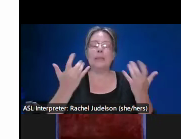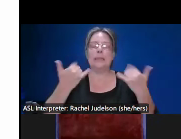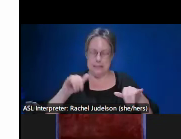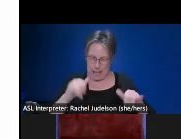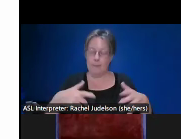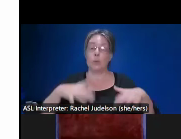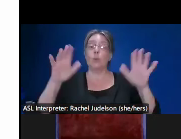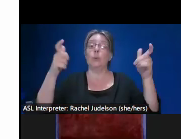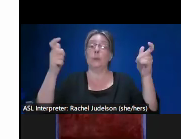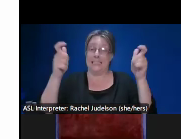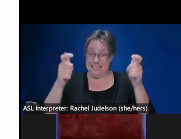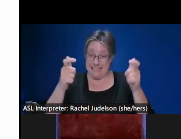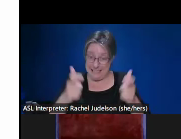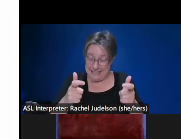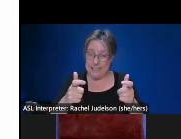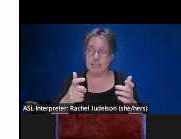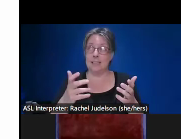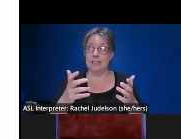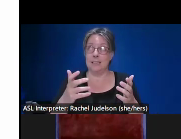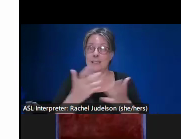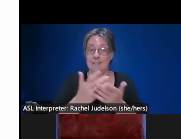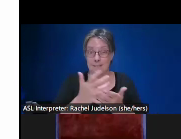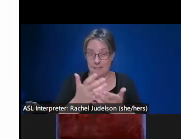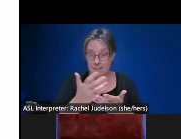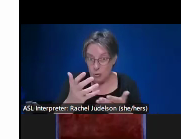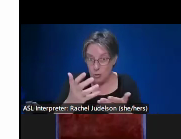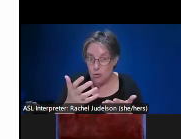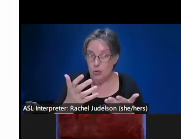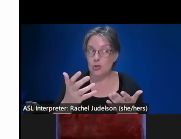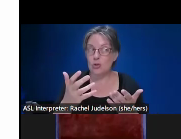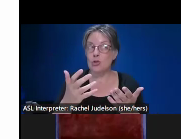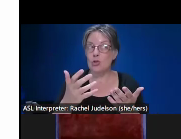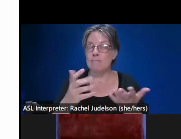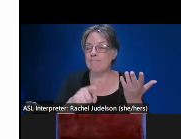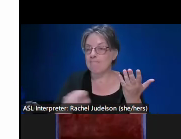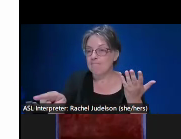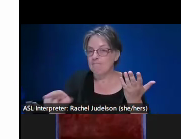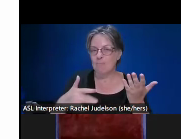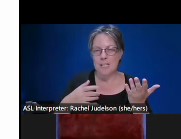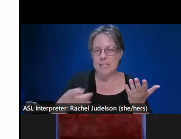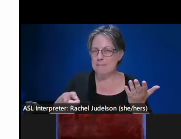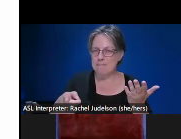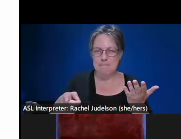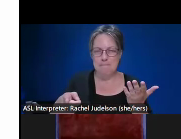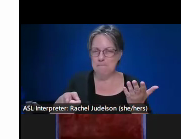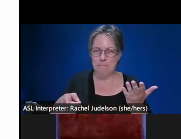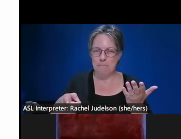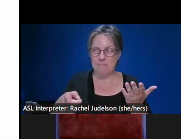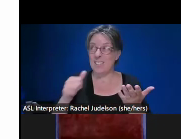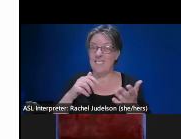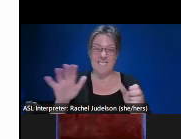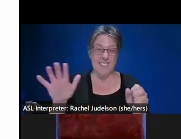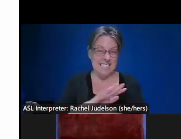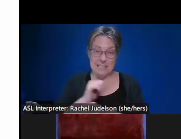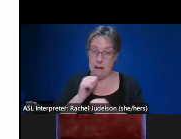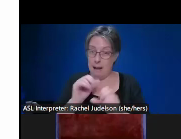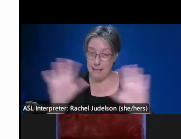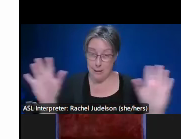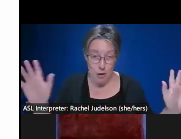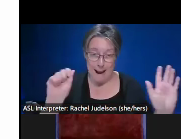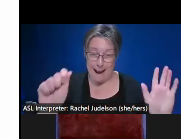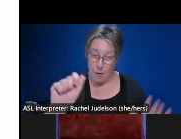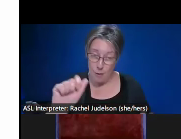to essentially filter out those that we feel, wow, this isn't clear at all. We don't know what